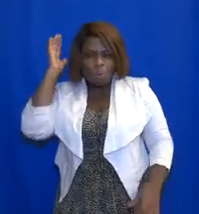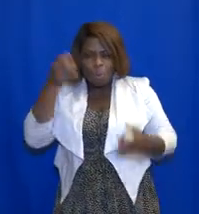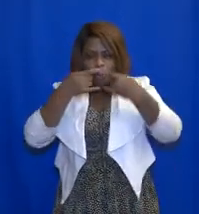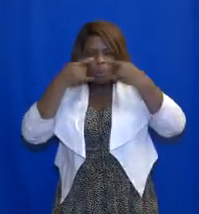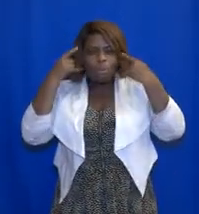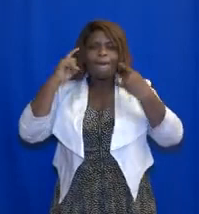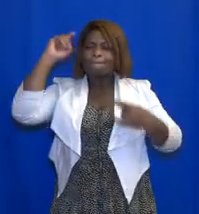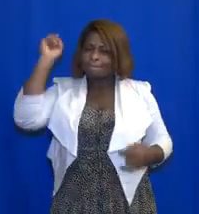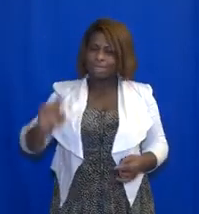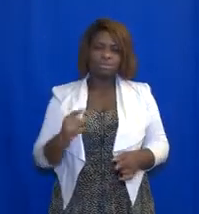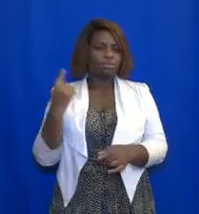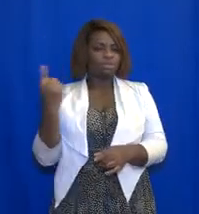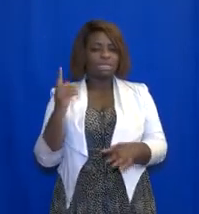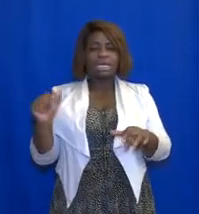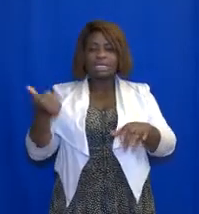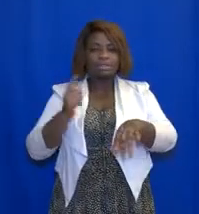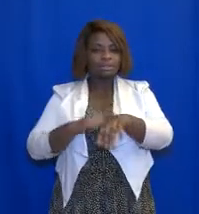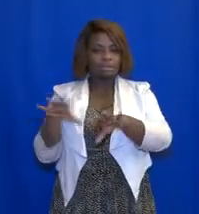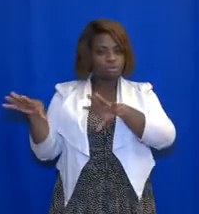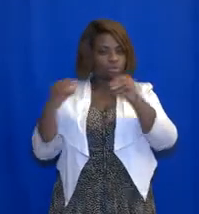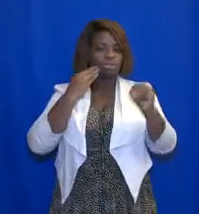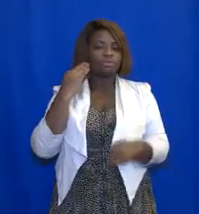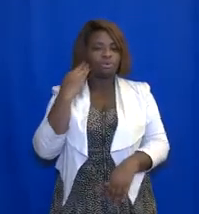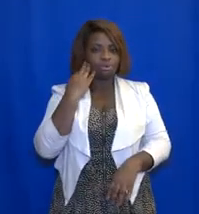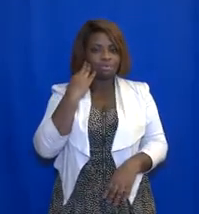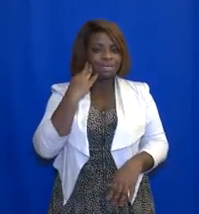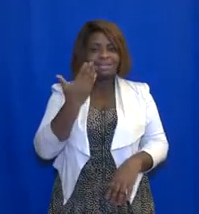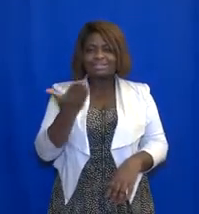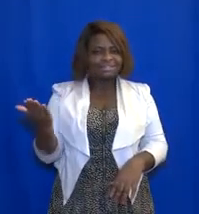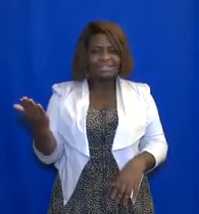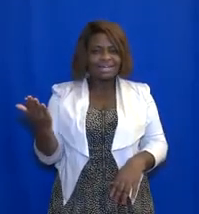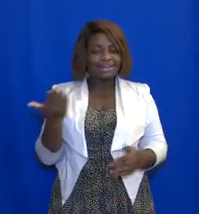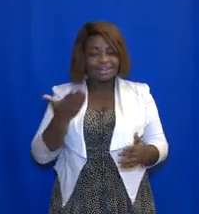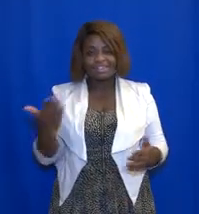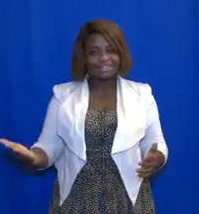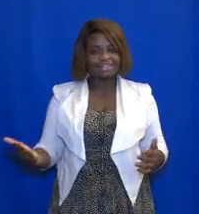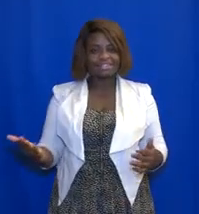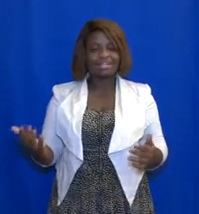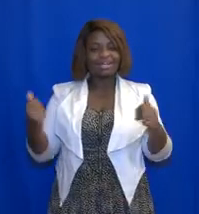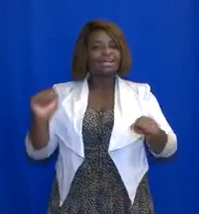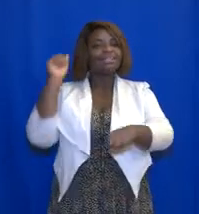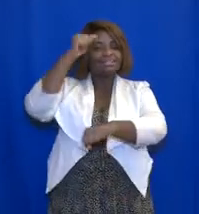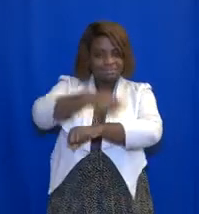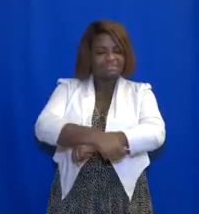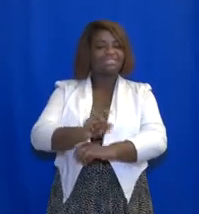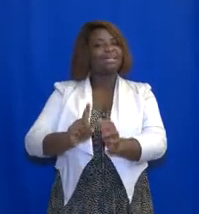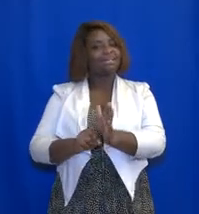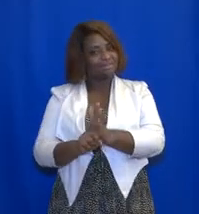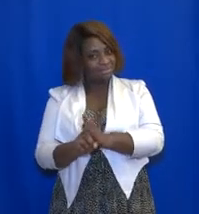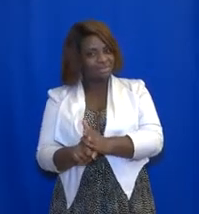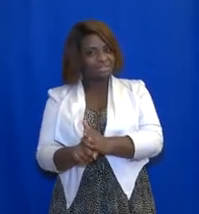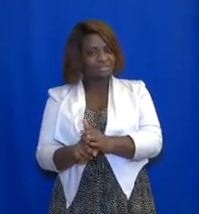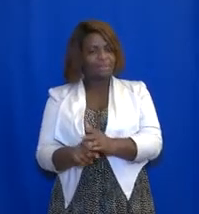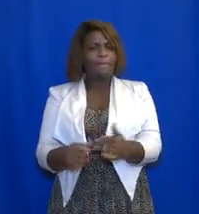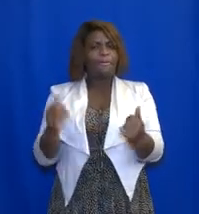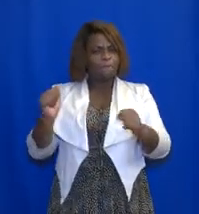times when we leave our homes. These are the weapons of our battle. We must